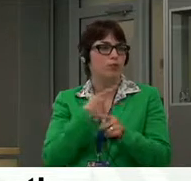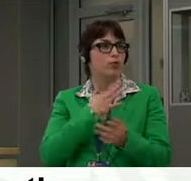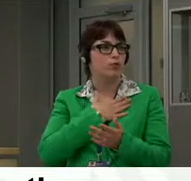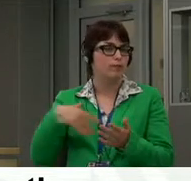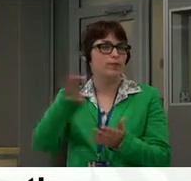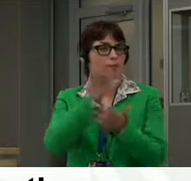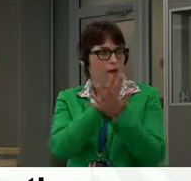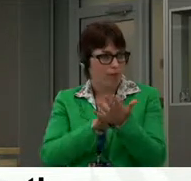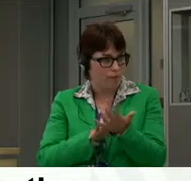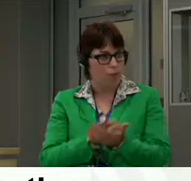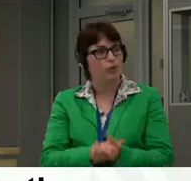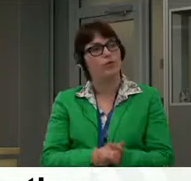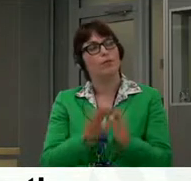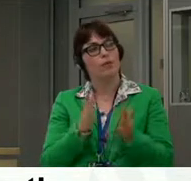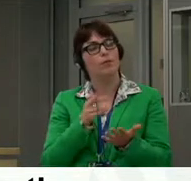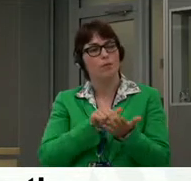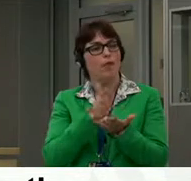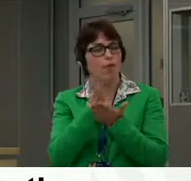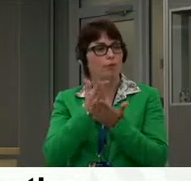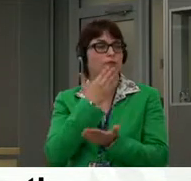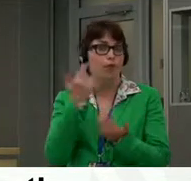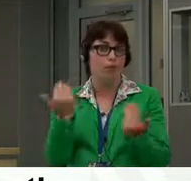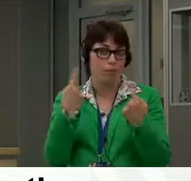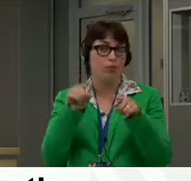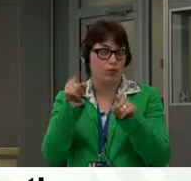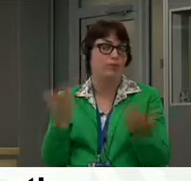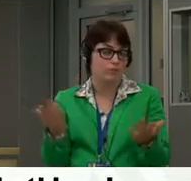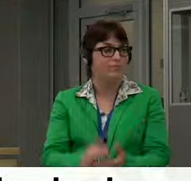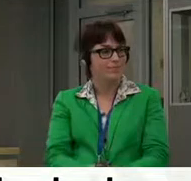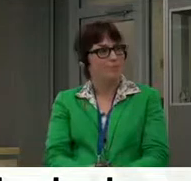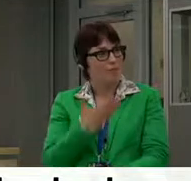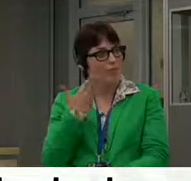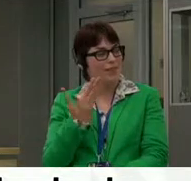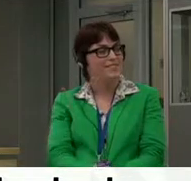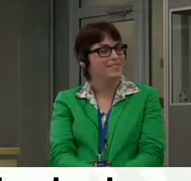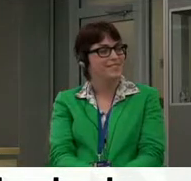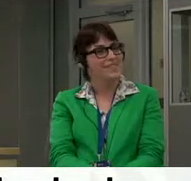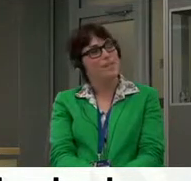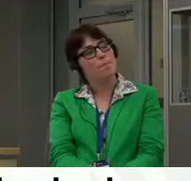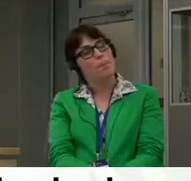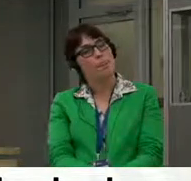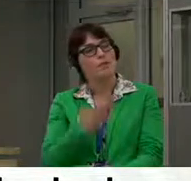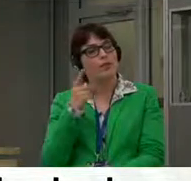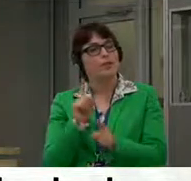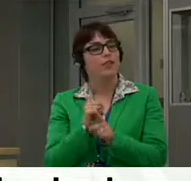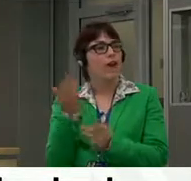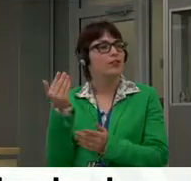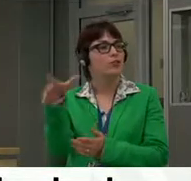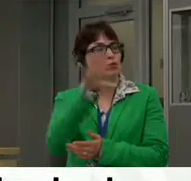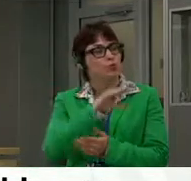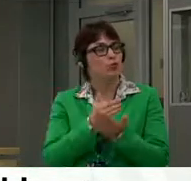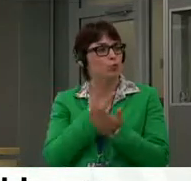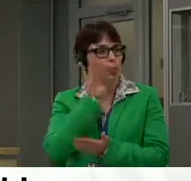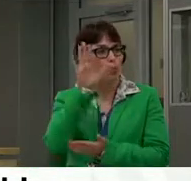been deprived of this possibility in some other conferences, so I really have to apologize, but we cannot do anything as to the